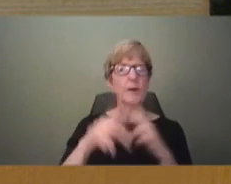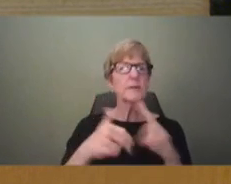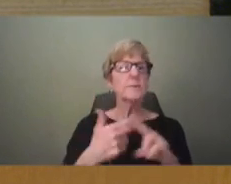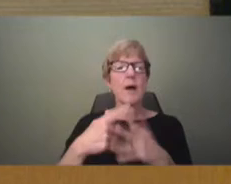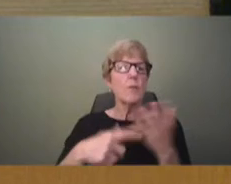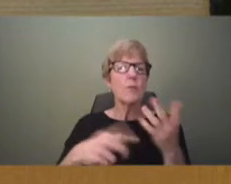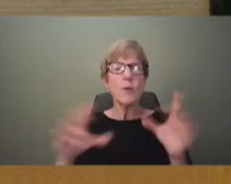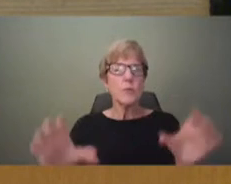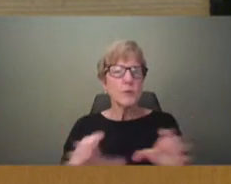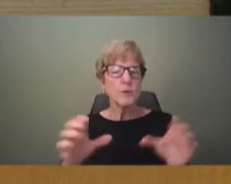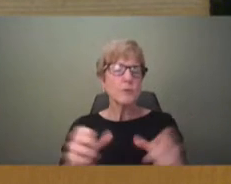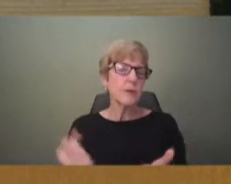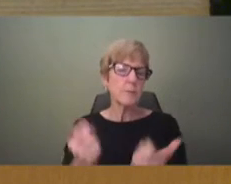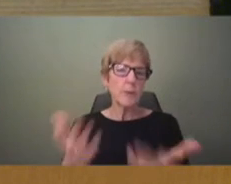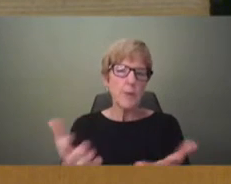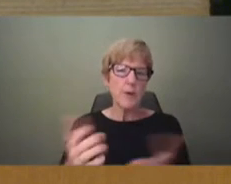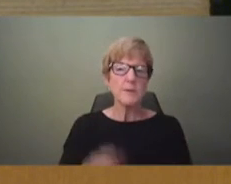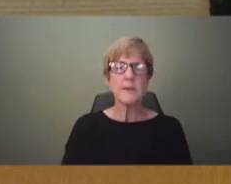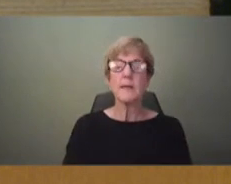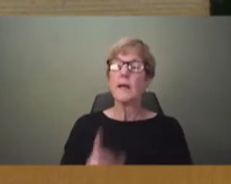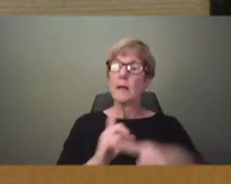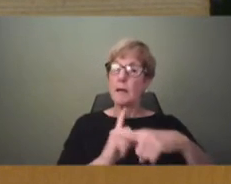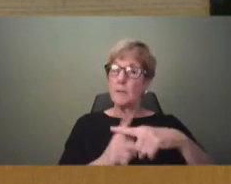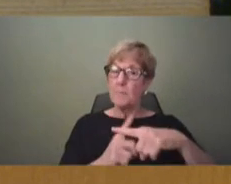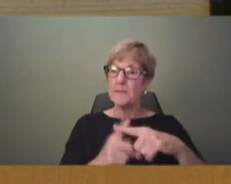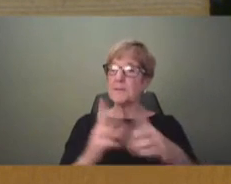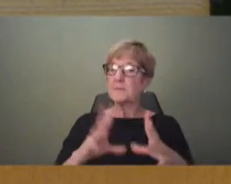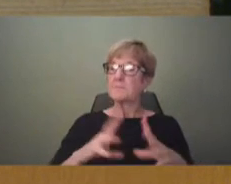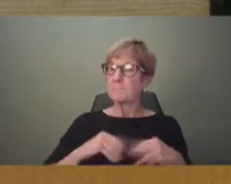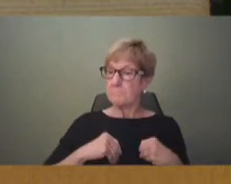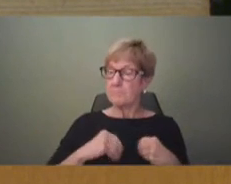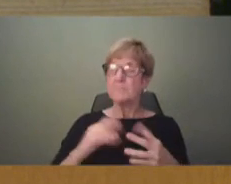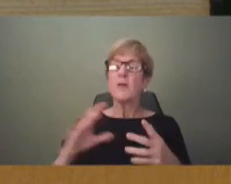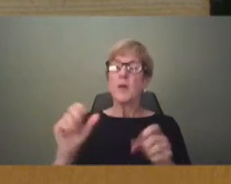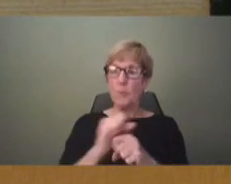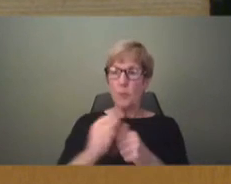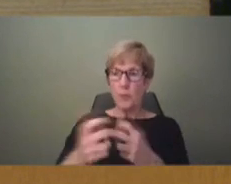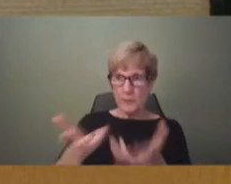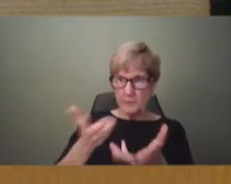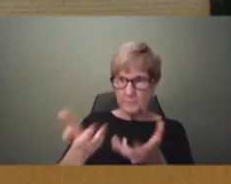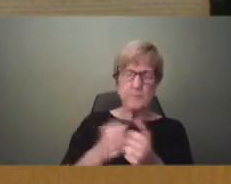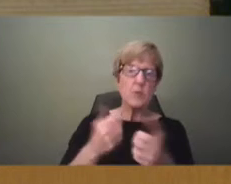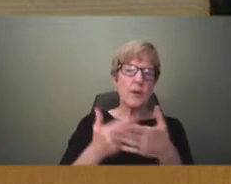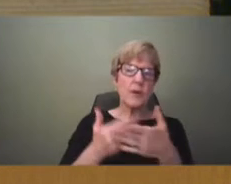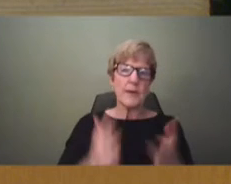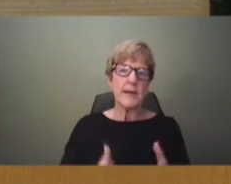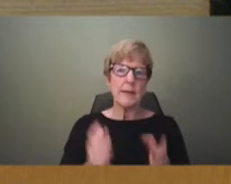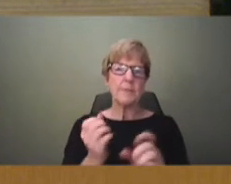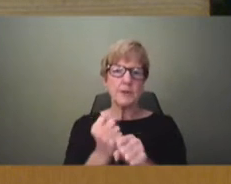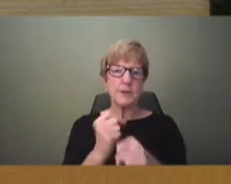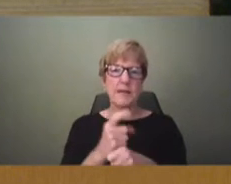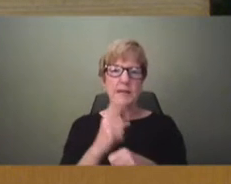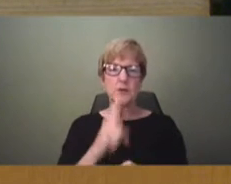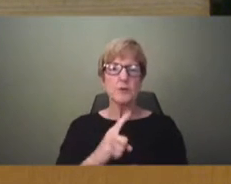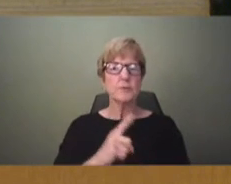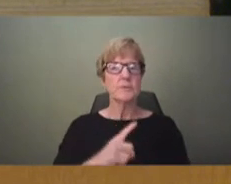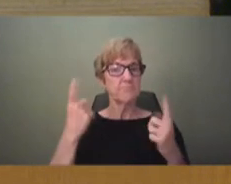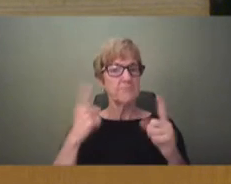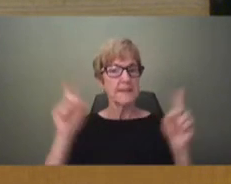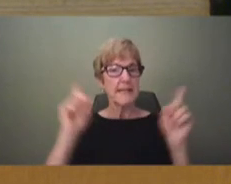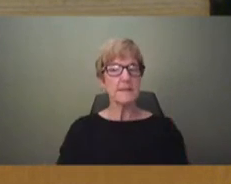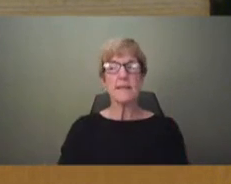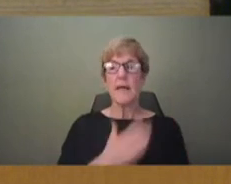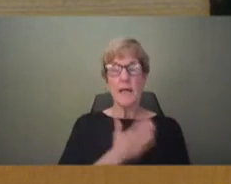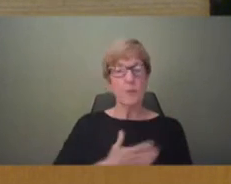proposing so we're being very positively received and we're working closely with the neighborhood to make sure that it's a success so we would appreciate your